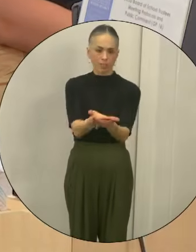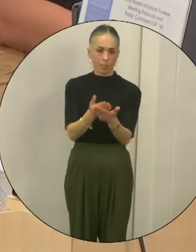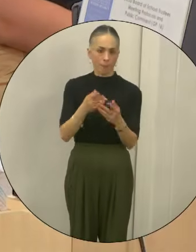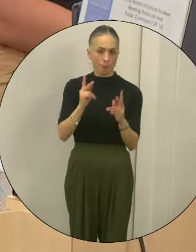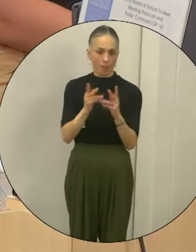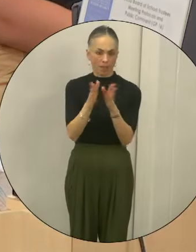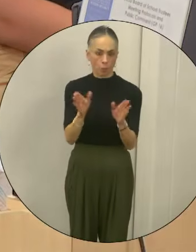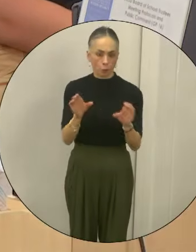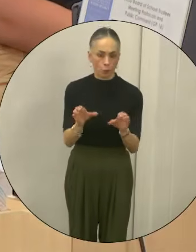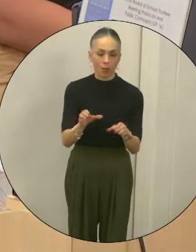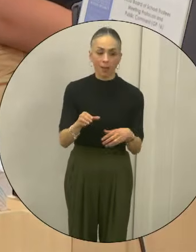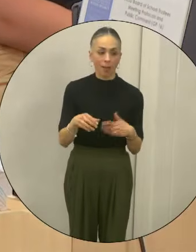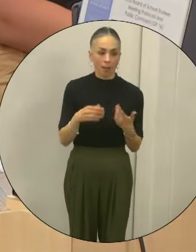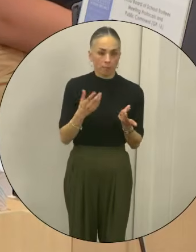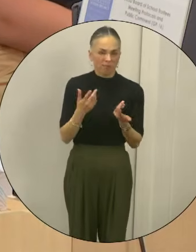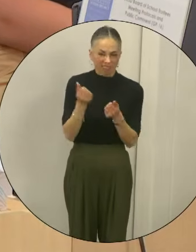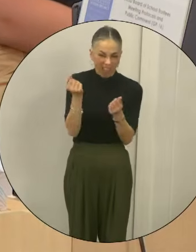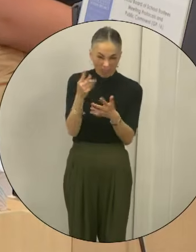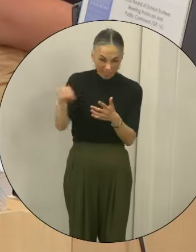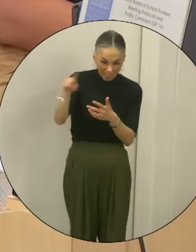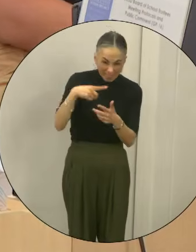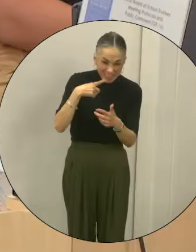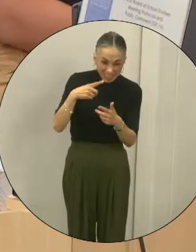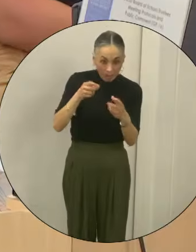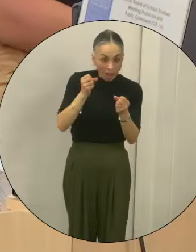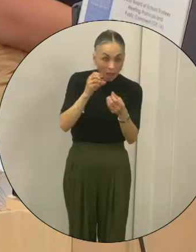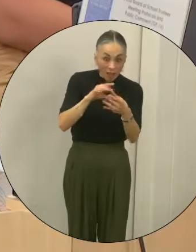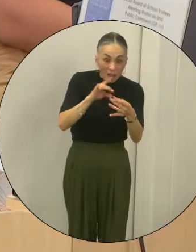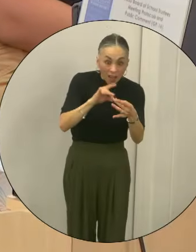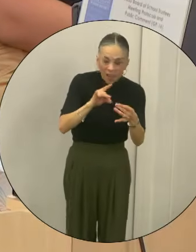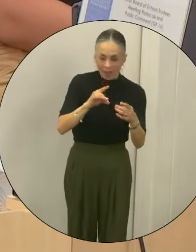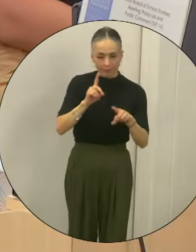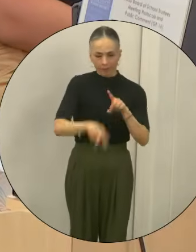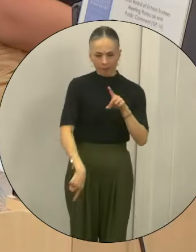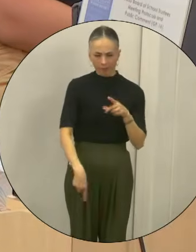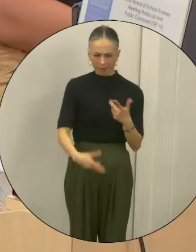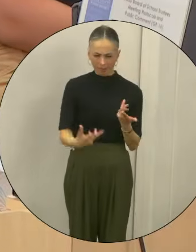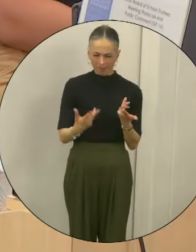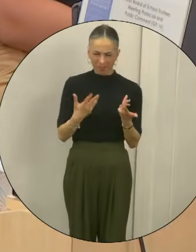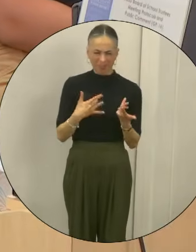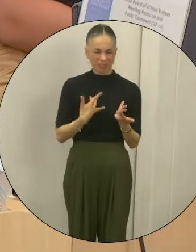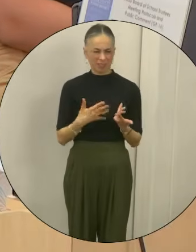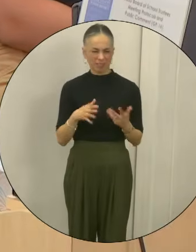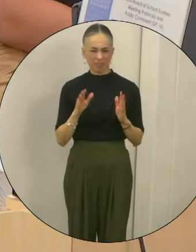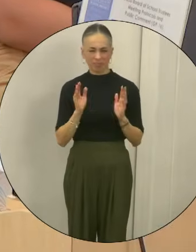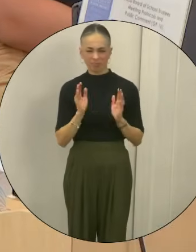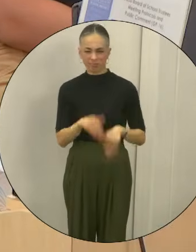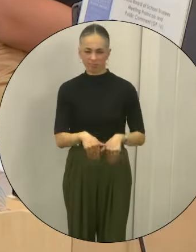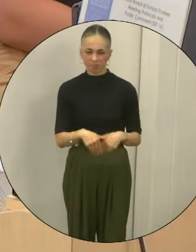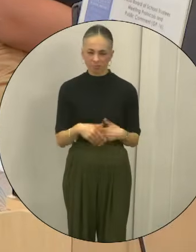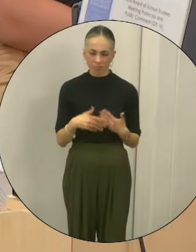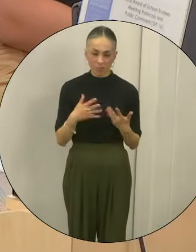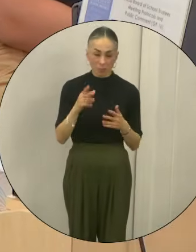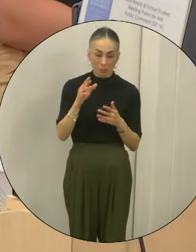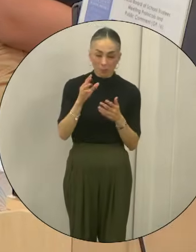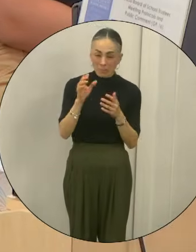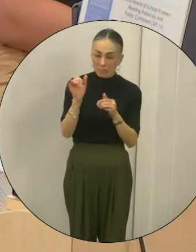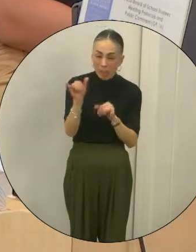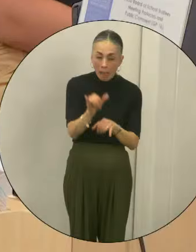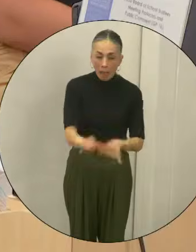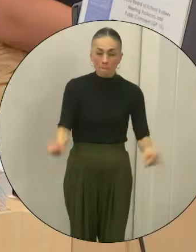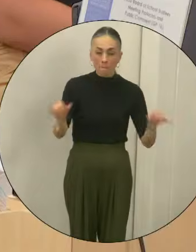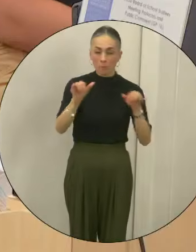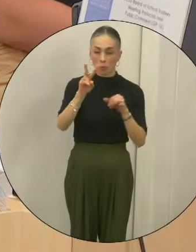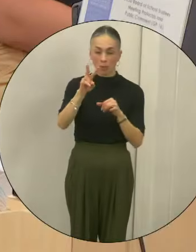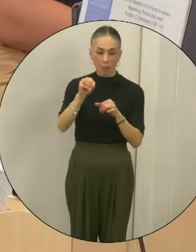pull everything of what they said, but I don't feel like doing it. And after I saw how it was already back in 2019 and